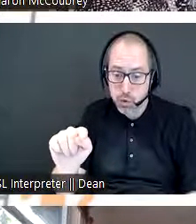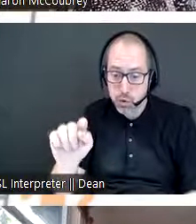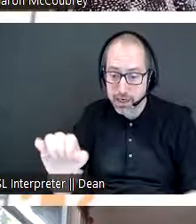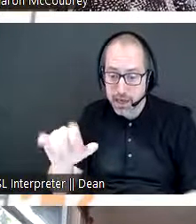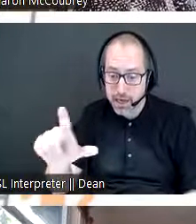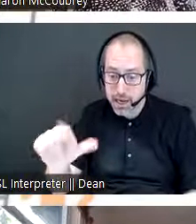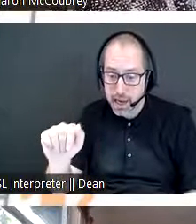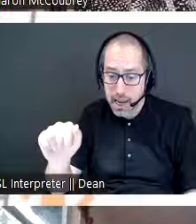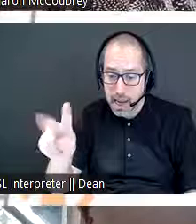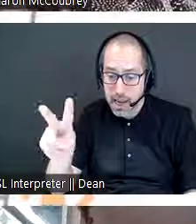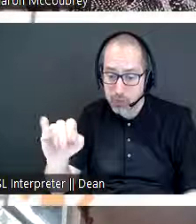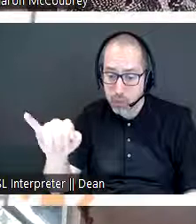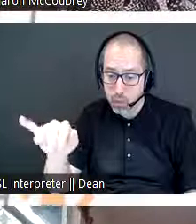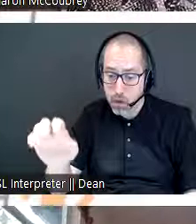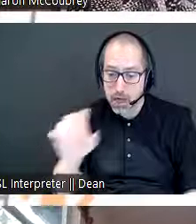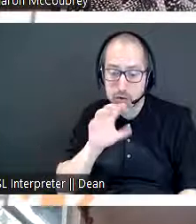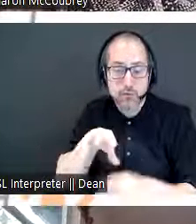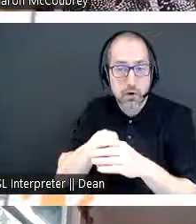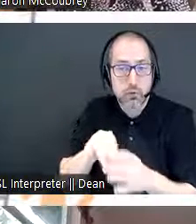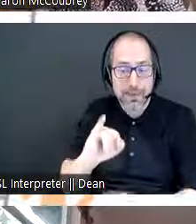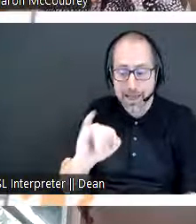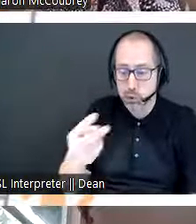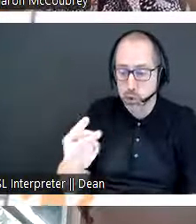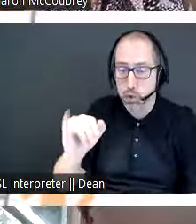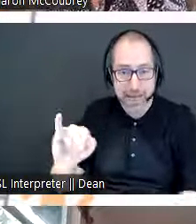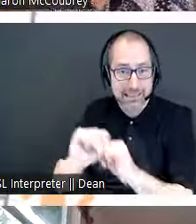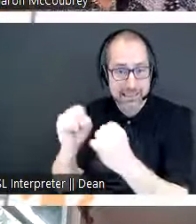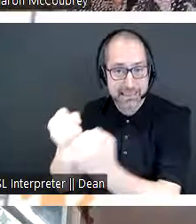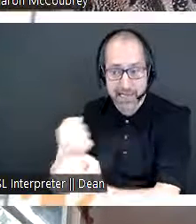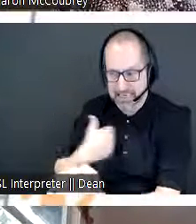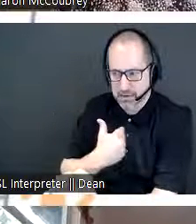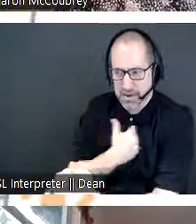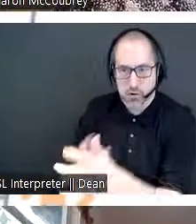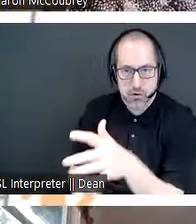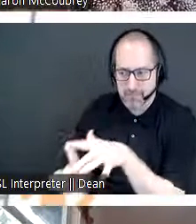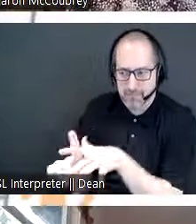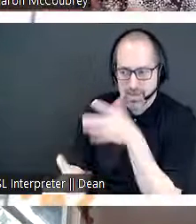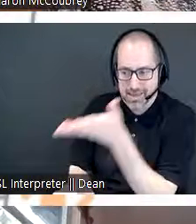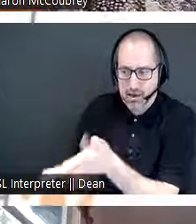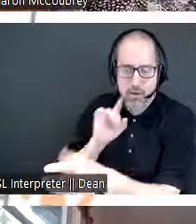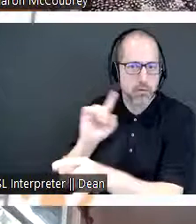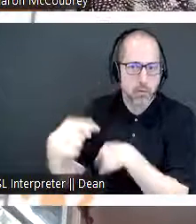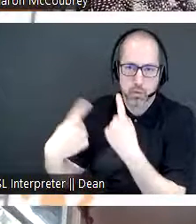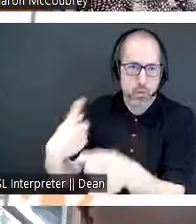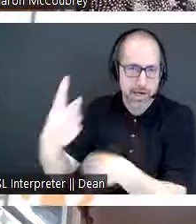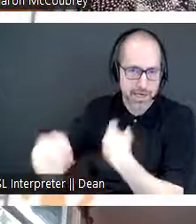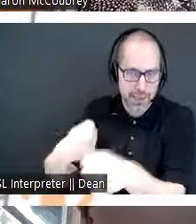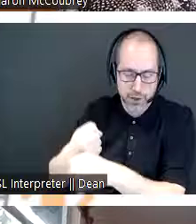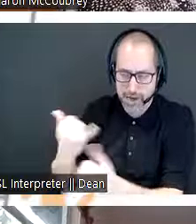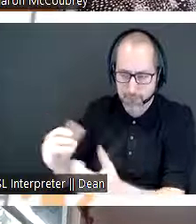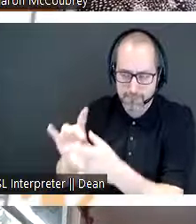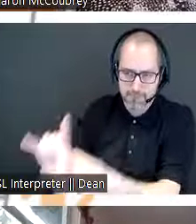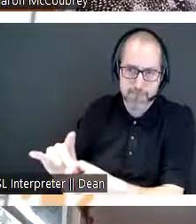the I2I Intergenerational Society. She's been working with Sharon for over a year now, who